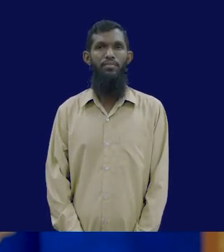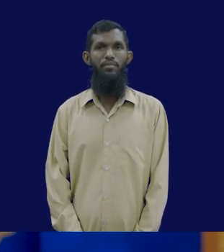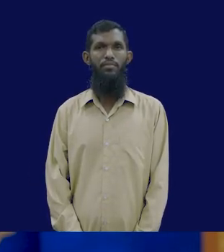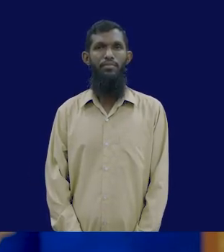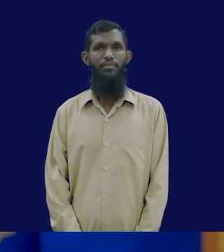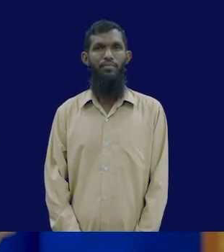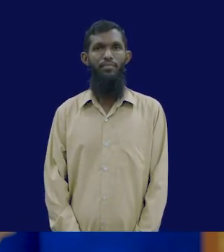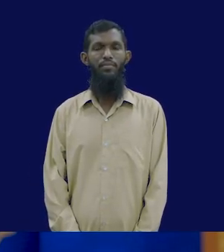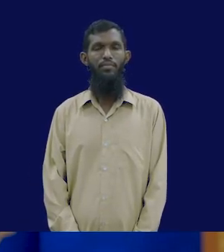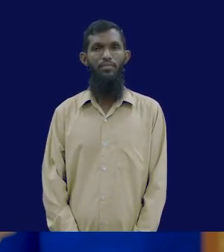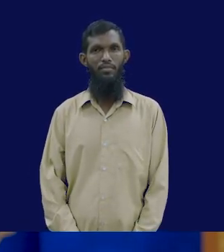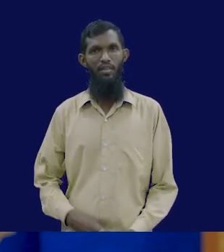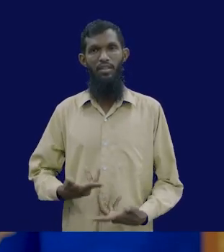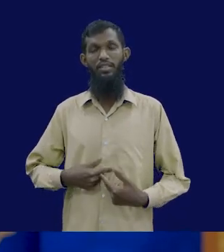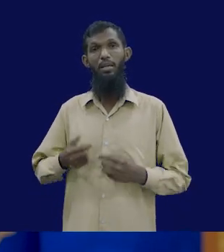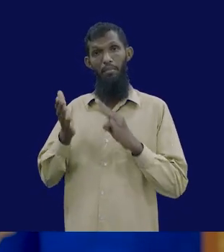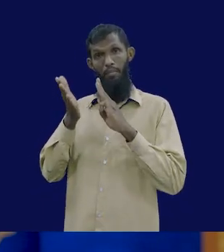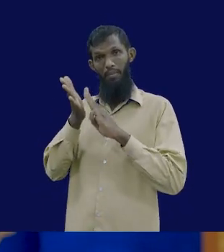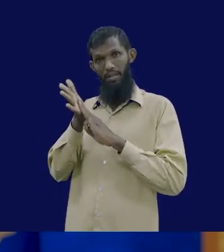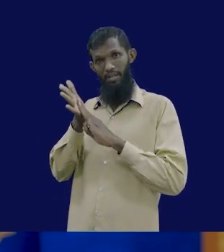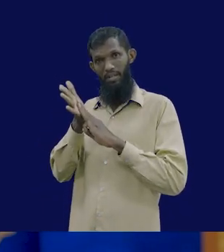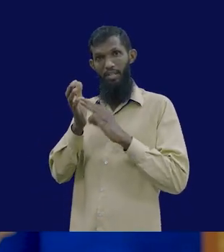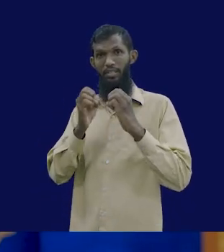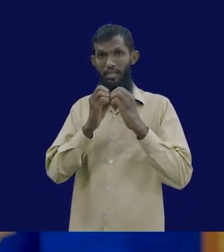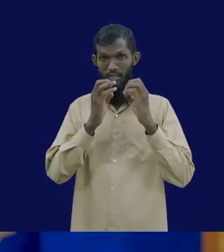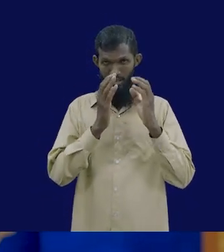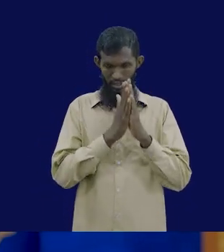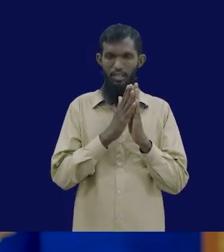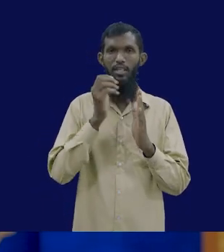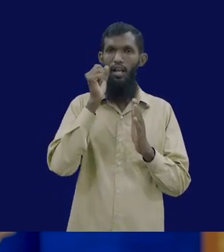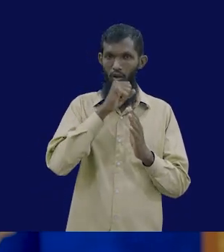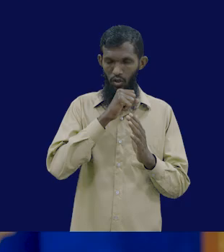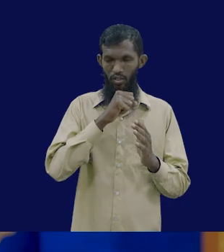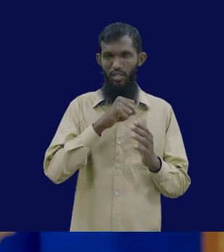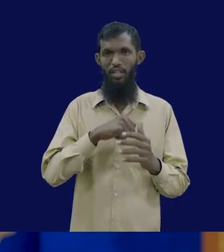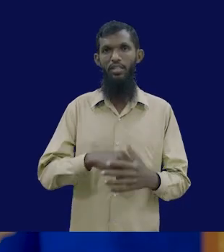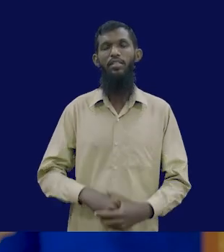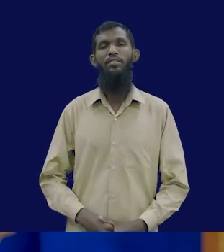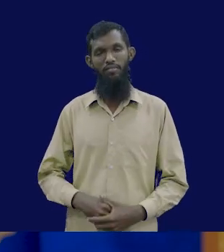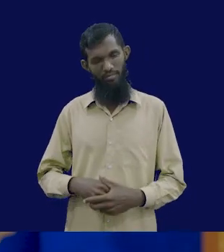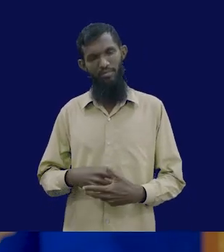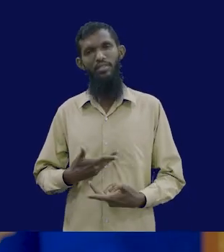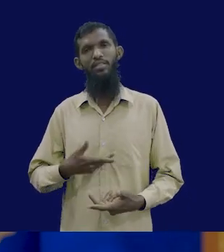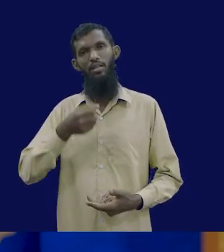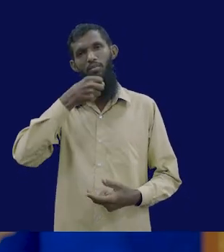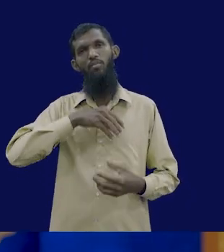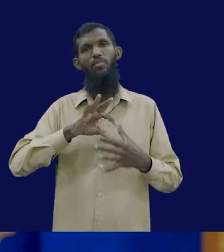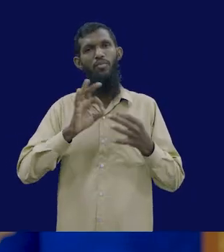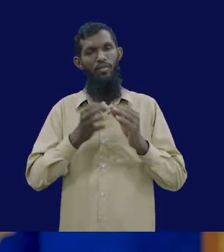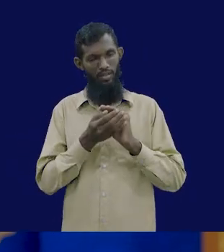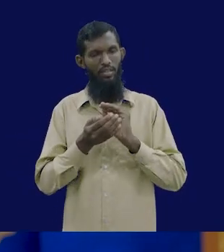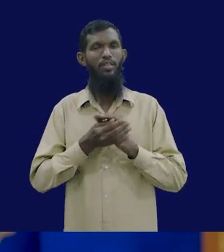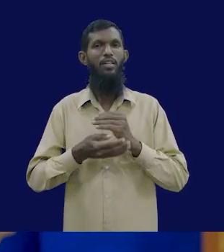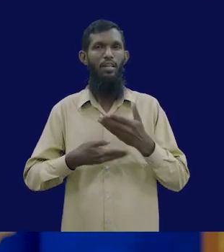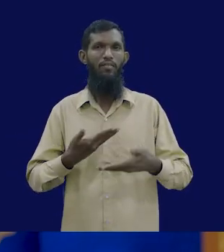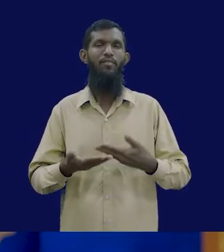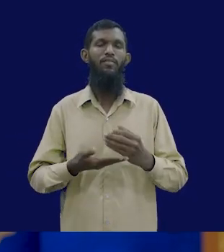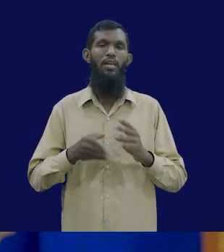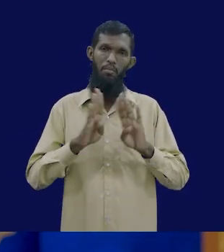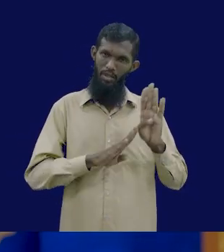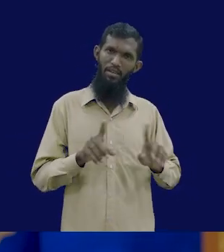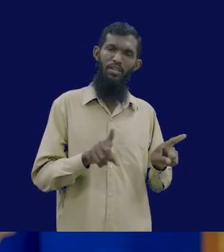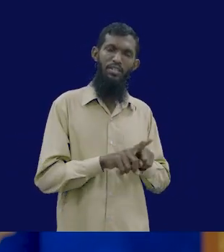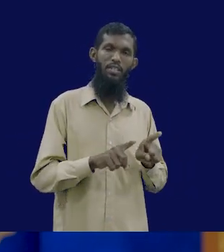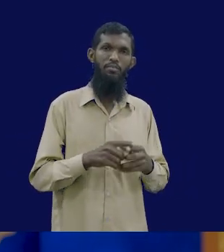And also fasting Mondays and Thursdays every week. This is from the sunnah. and